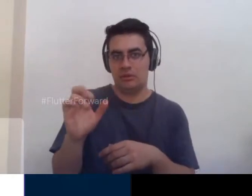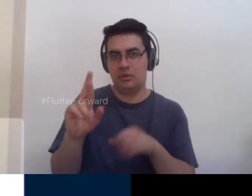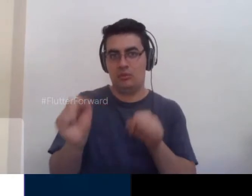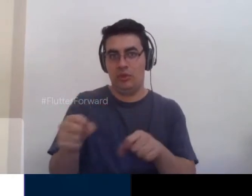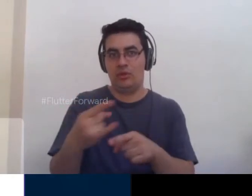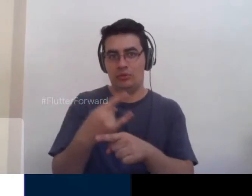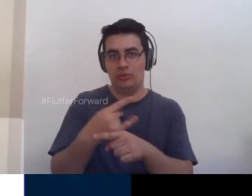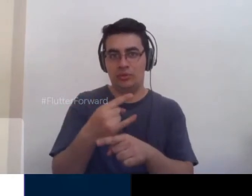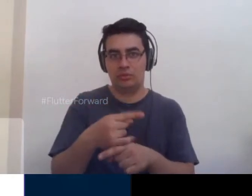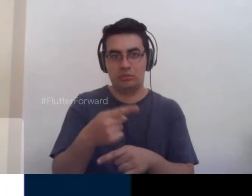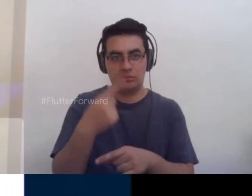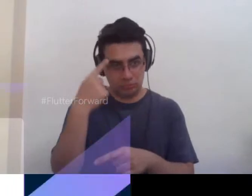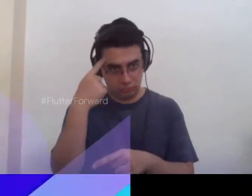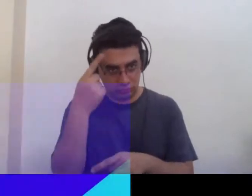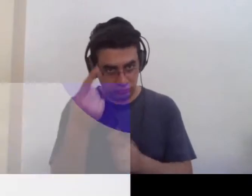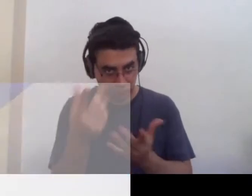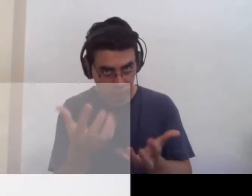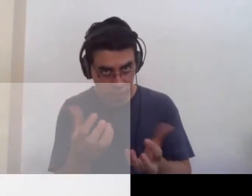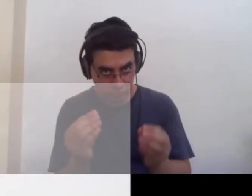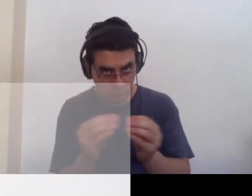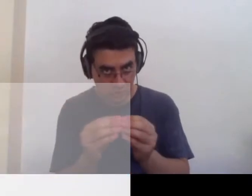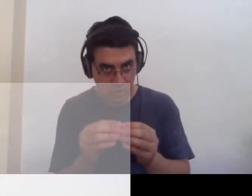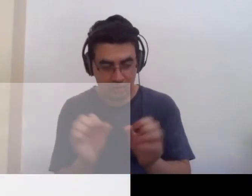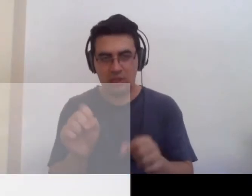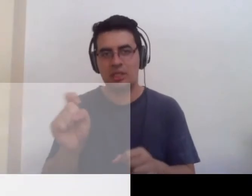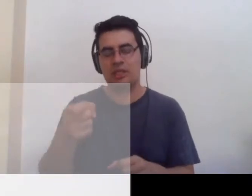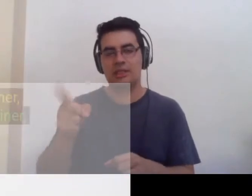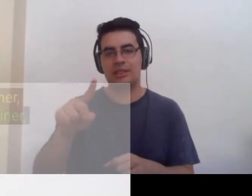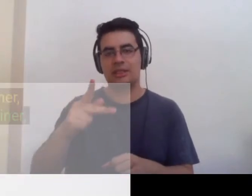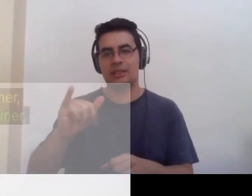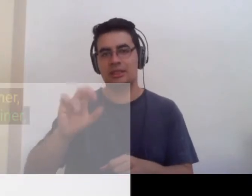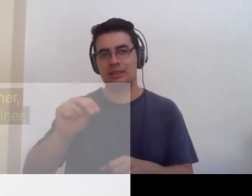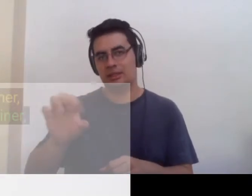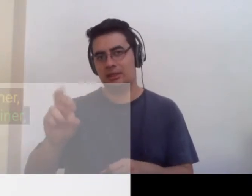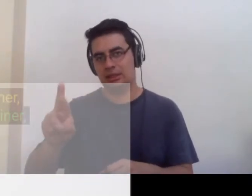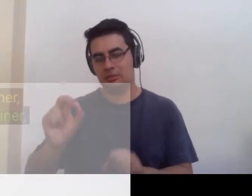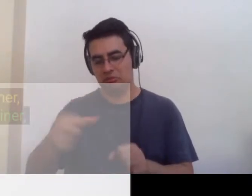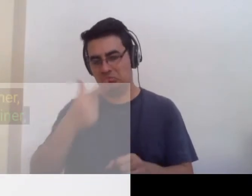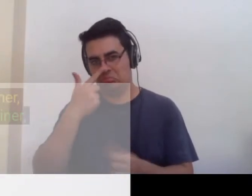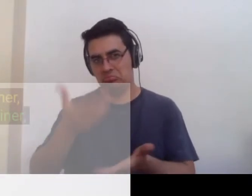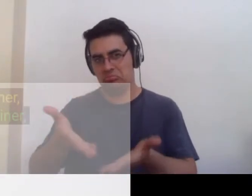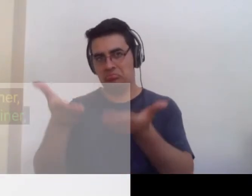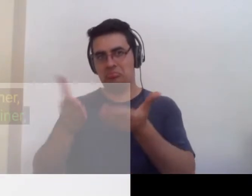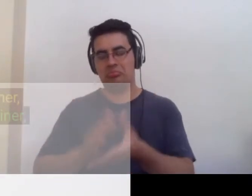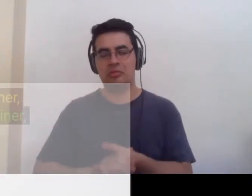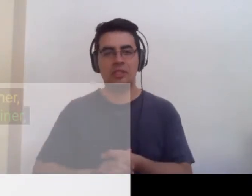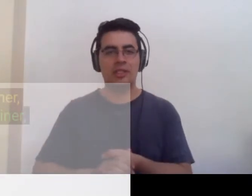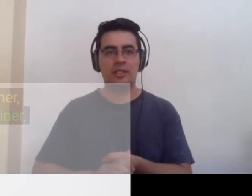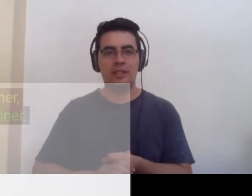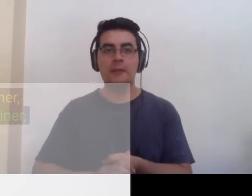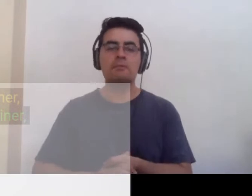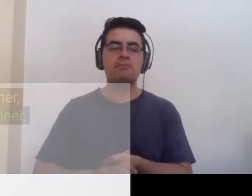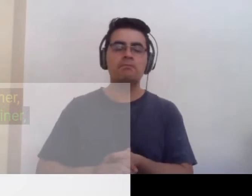out G-Skinner's vignettes. At this point, we've seen some standard widgets like text and container,